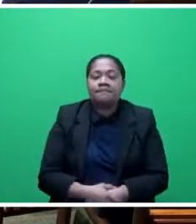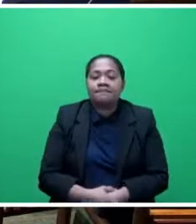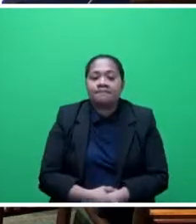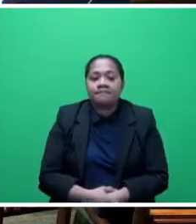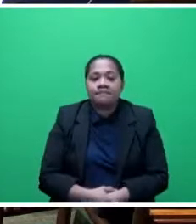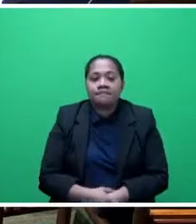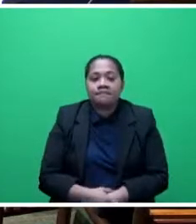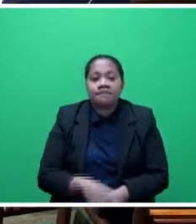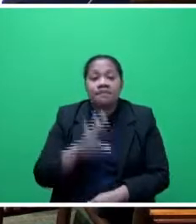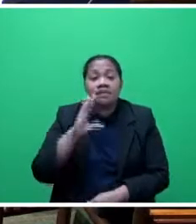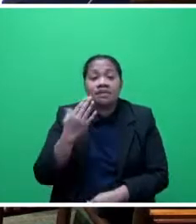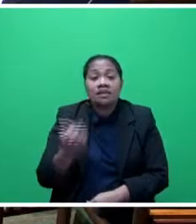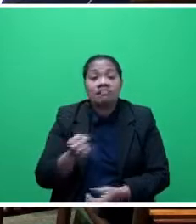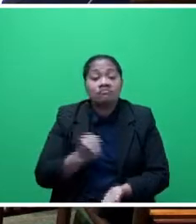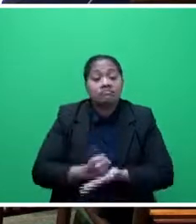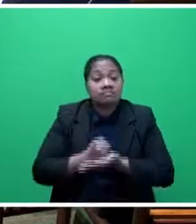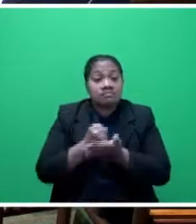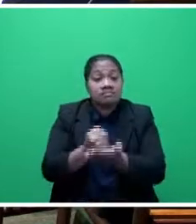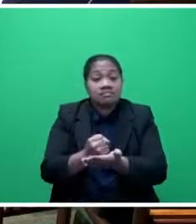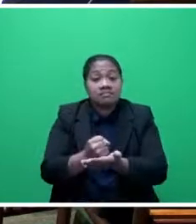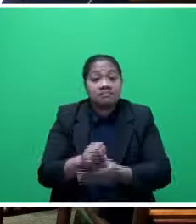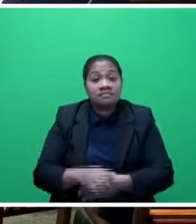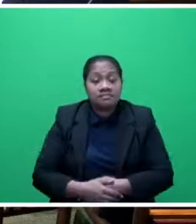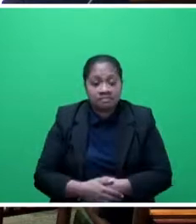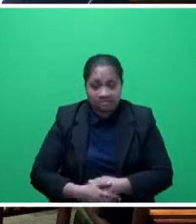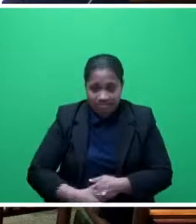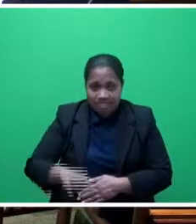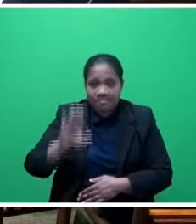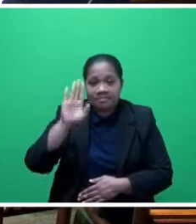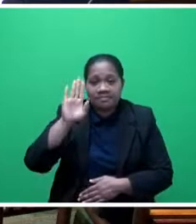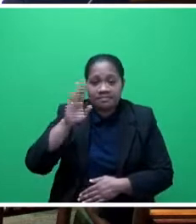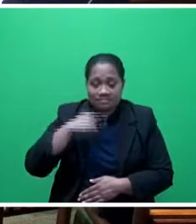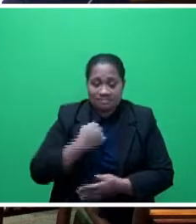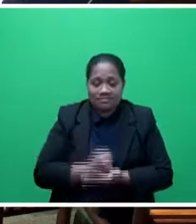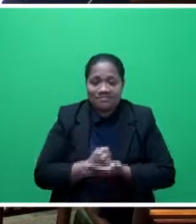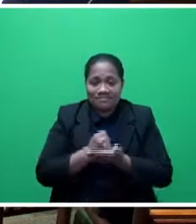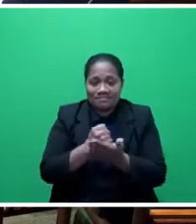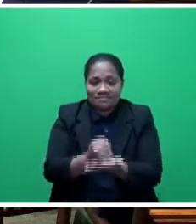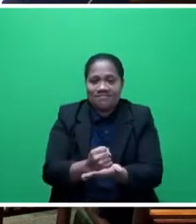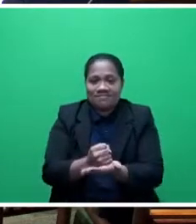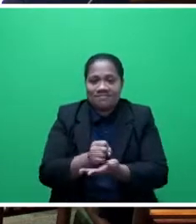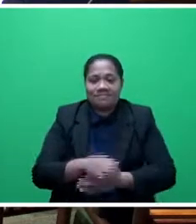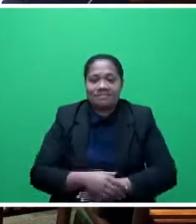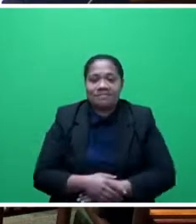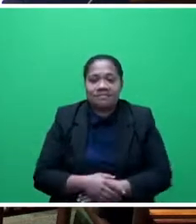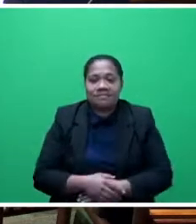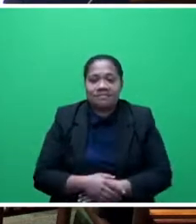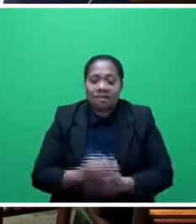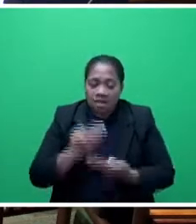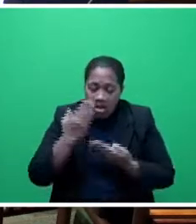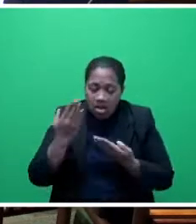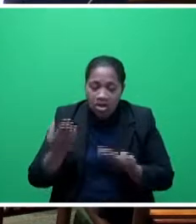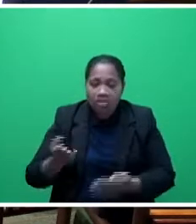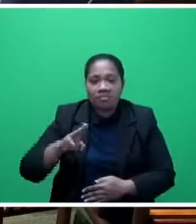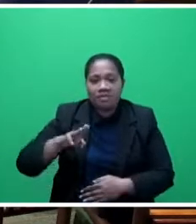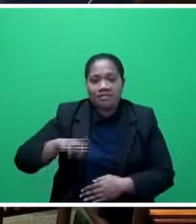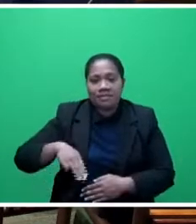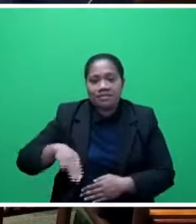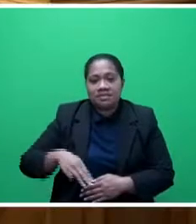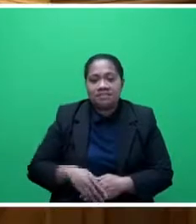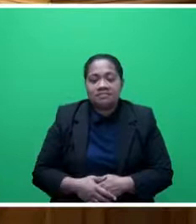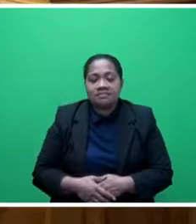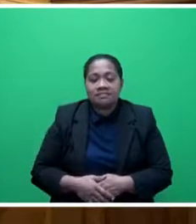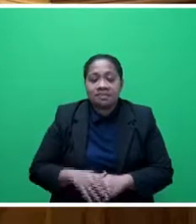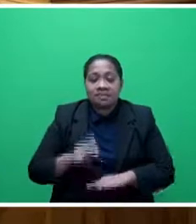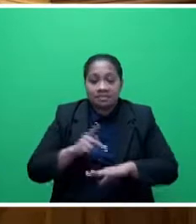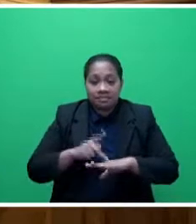Is there a seconder? Honourable Speaker, I beg to second the motion. Honourable members, the Parliament